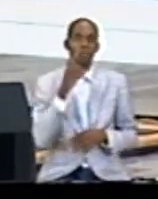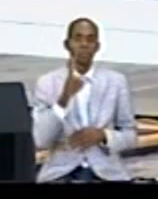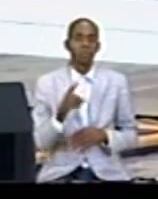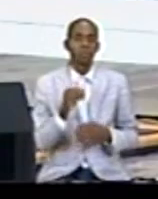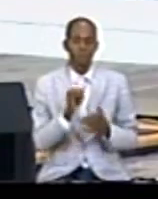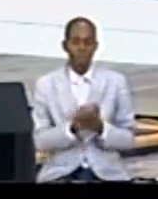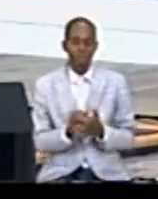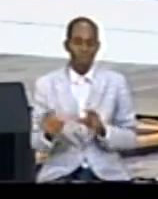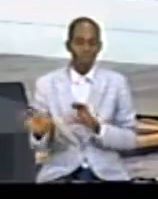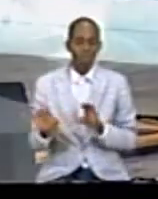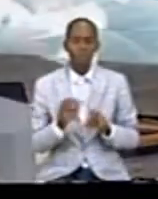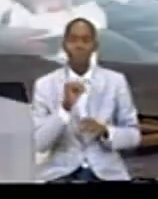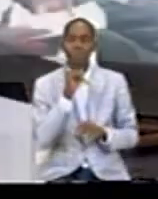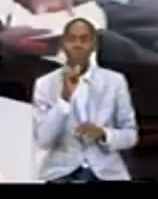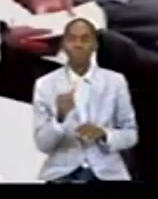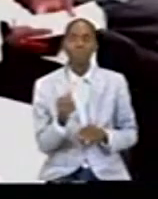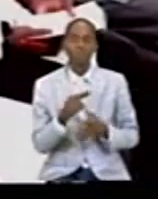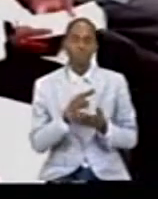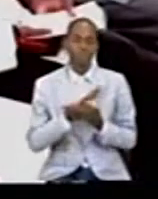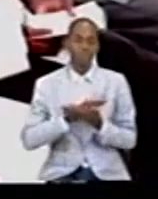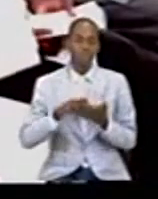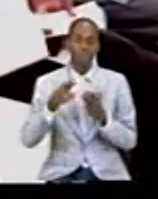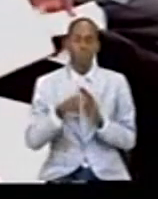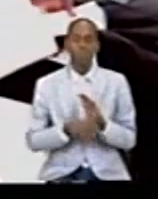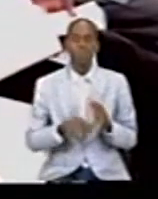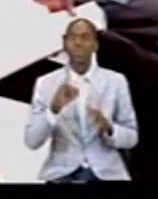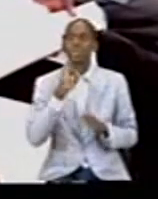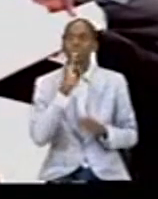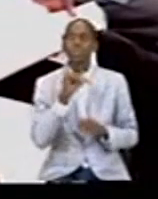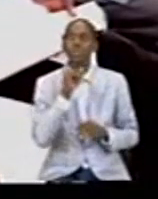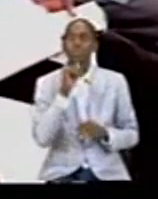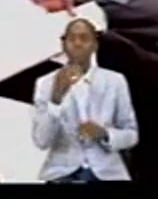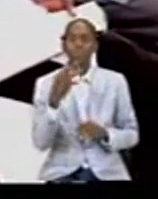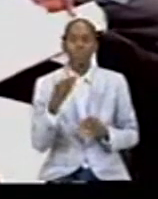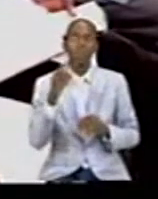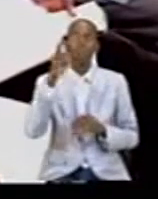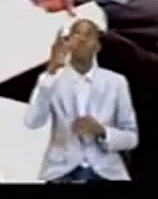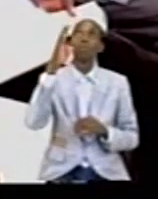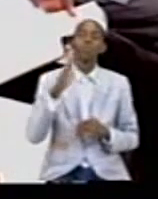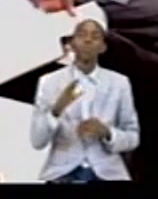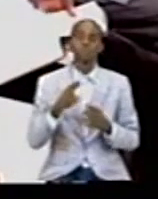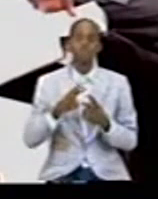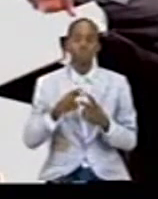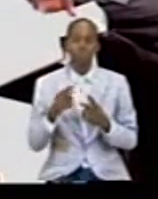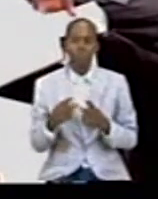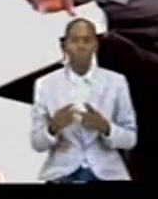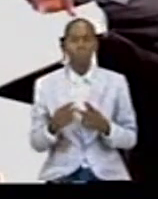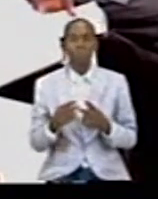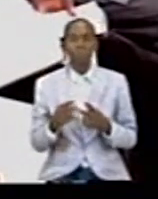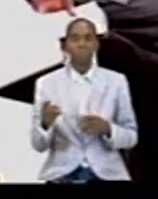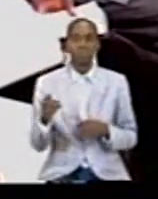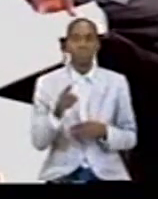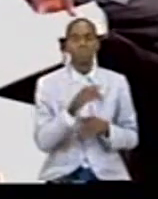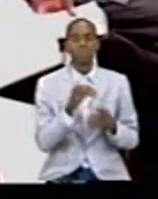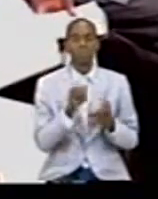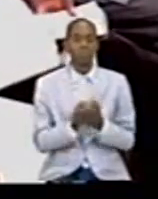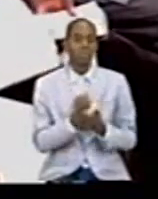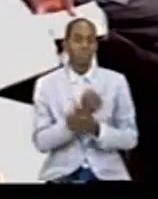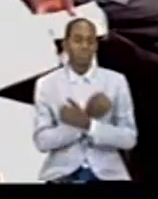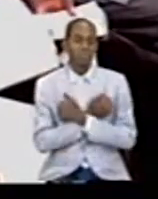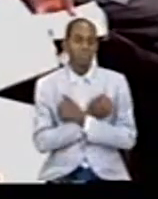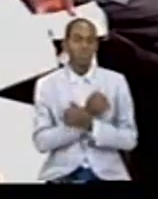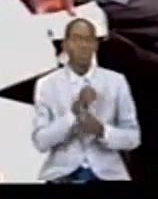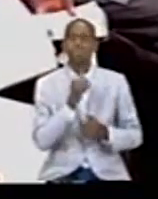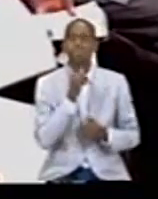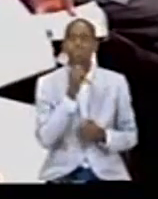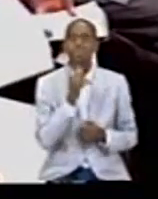doeth not righteousness is not of God, neither he that loveth